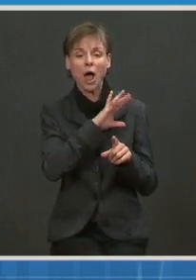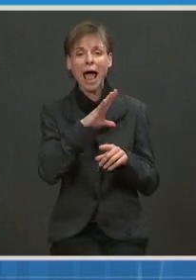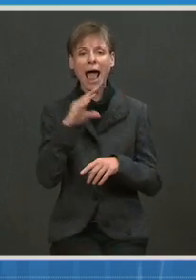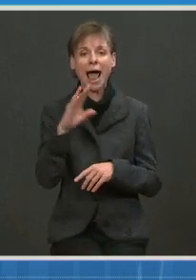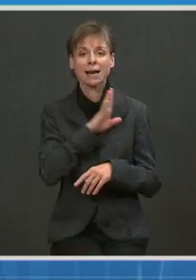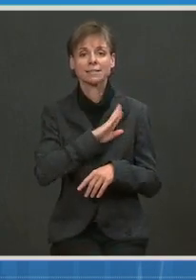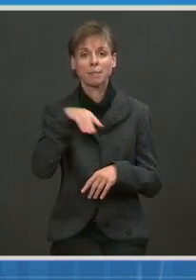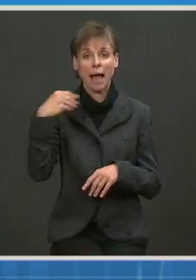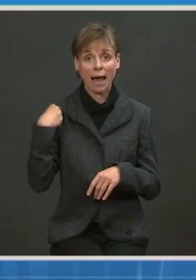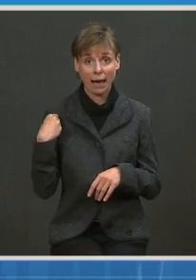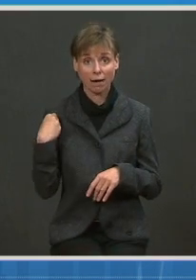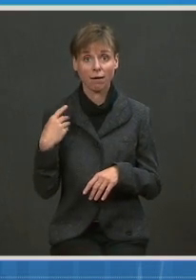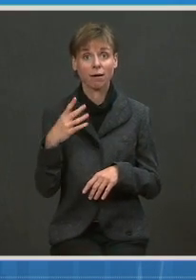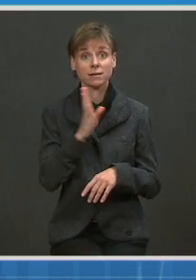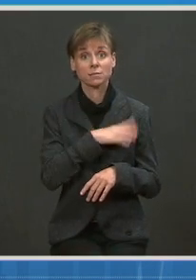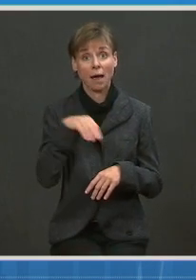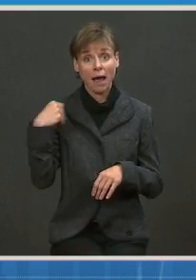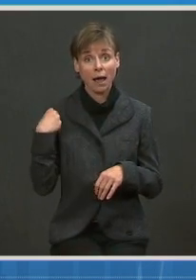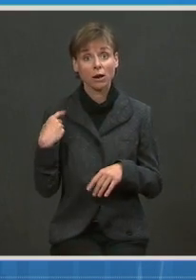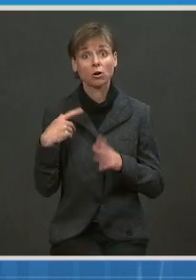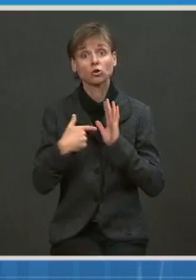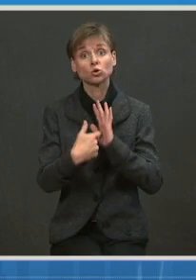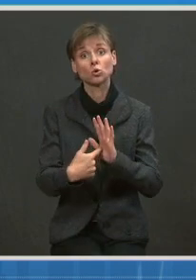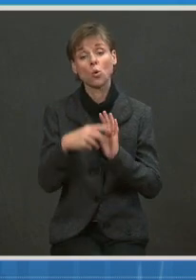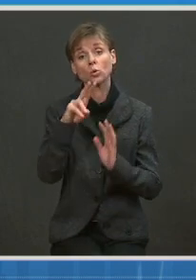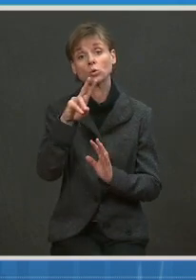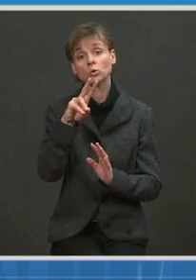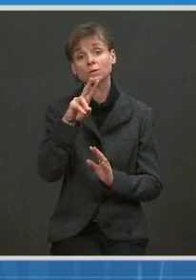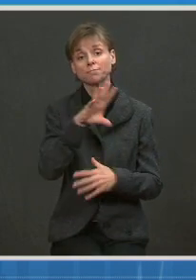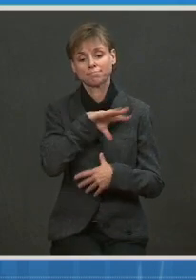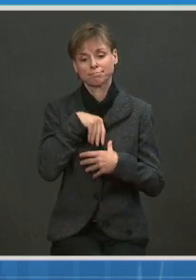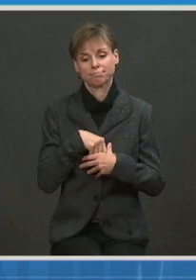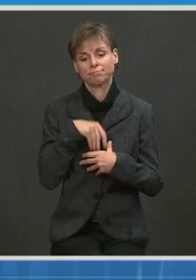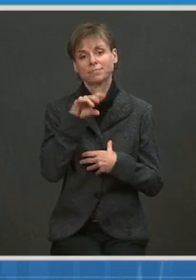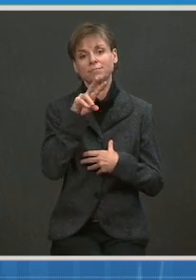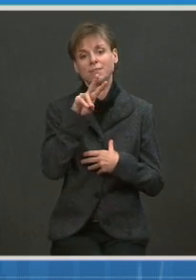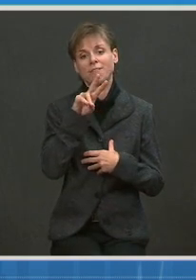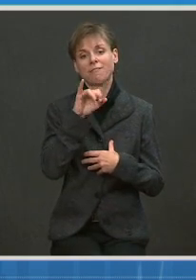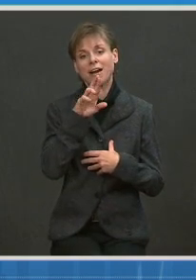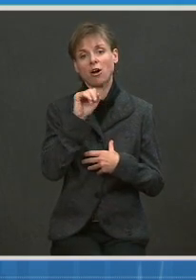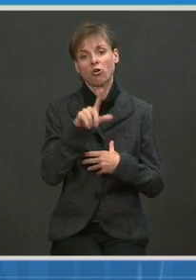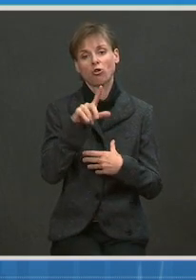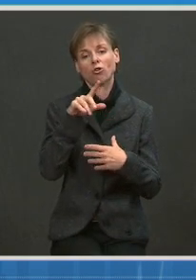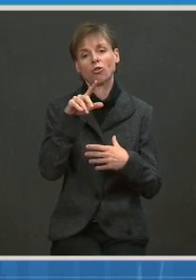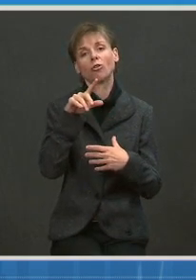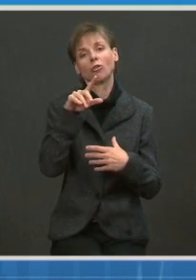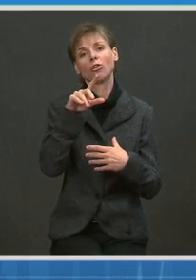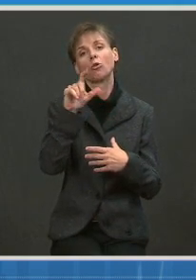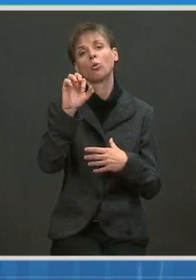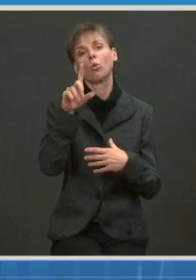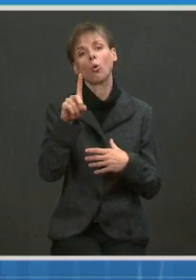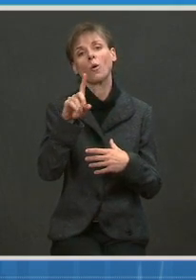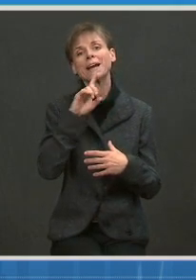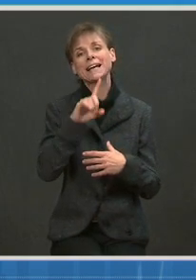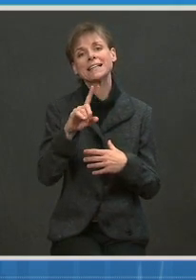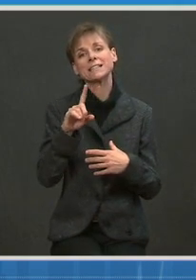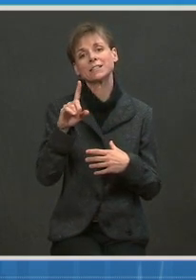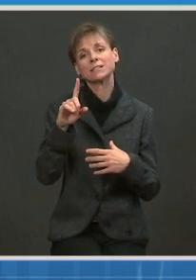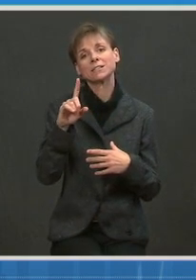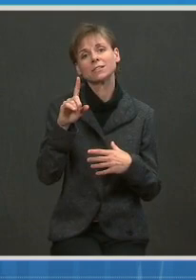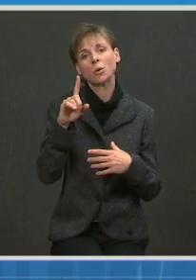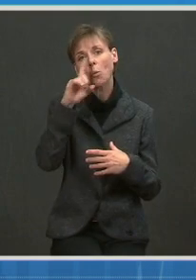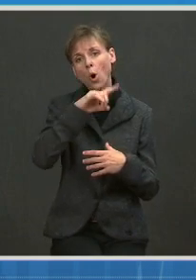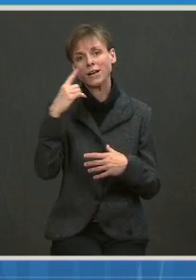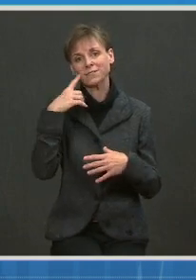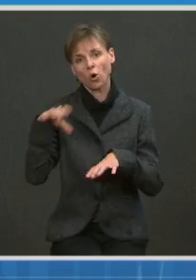the study in Spain showed that viral load is a proxy for infectivity. And then in a study in Israel,